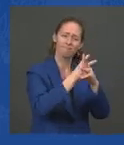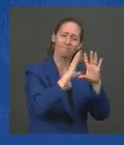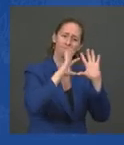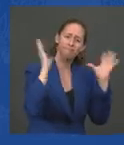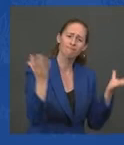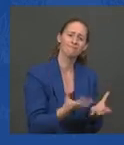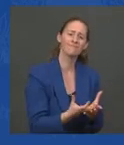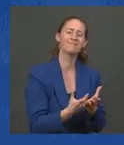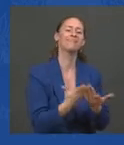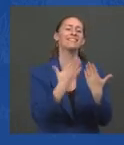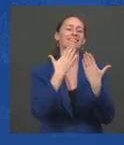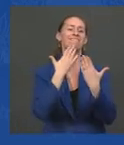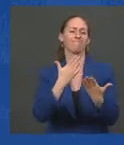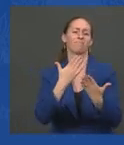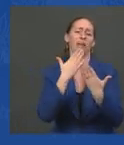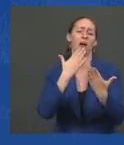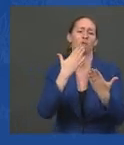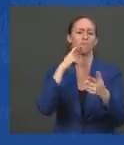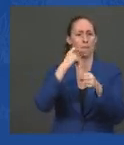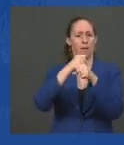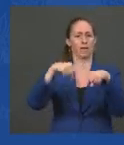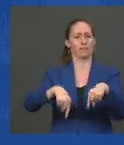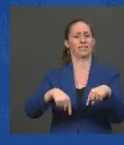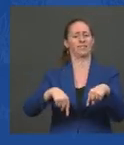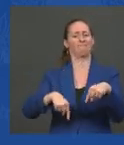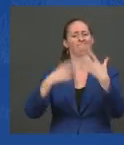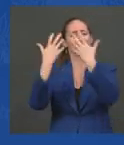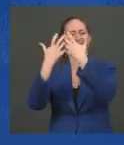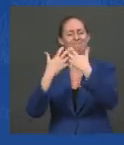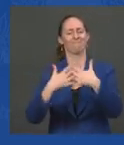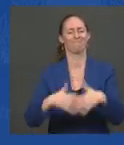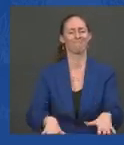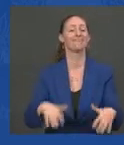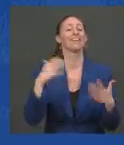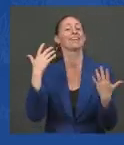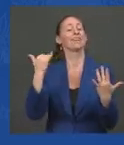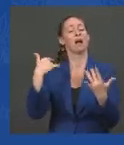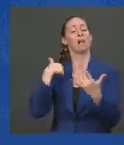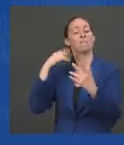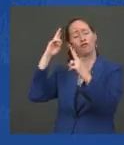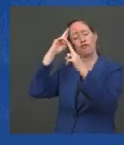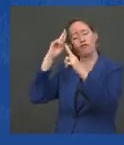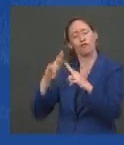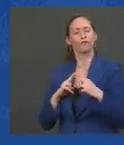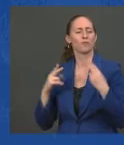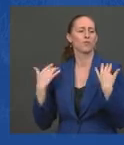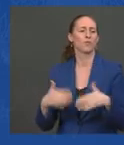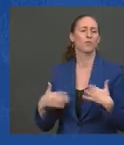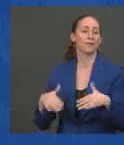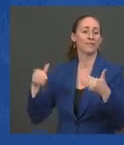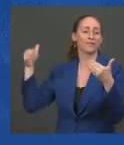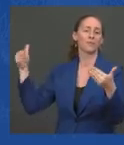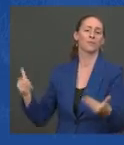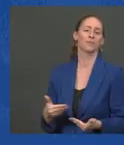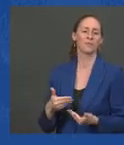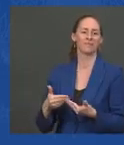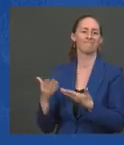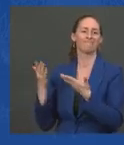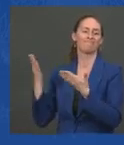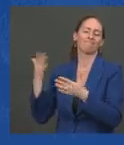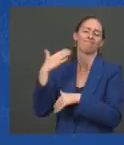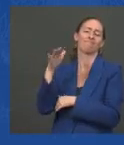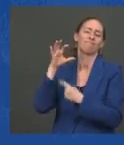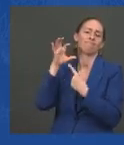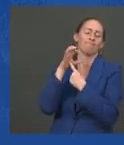for making this memorial possible. And now it is my great and distinct honor to introduce a phenomenal